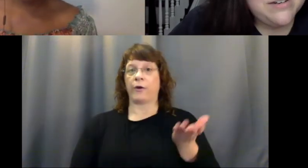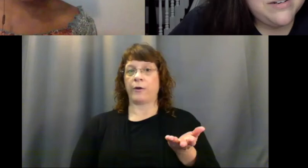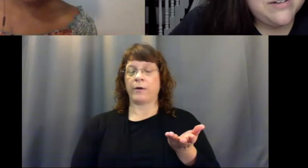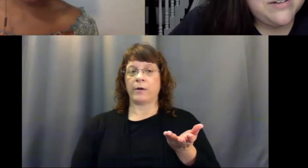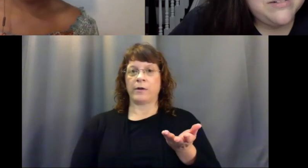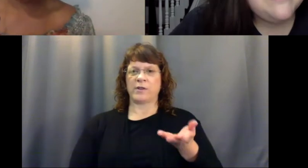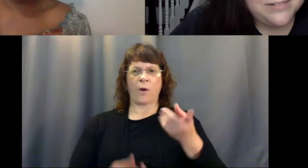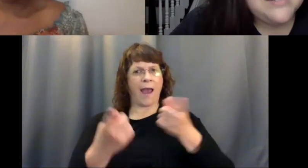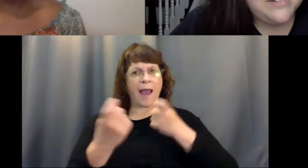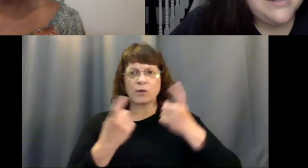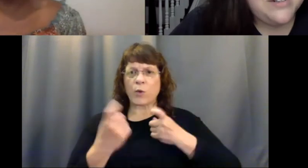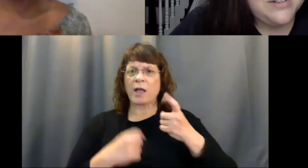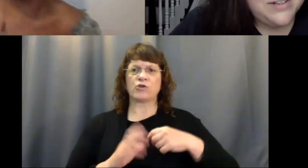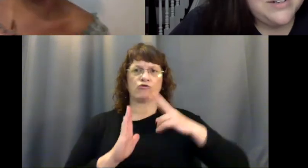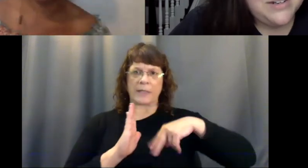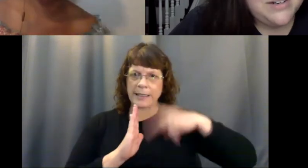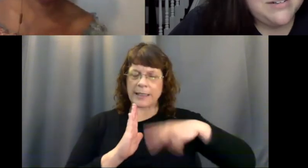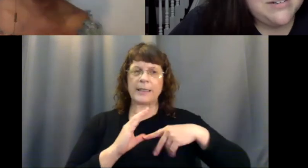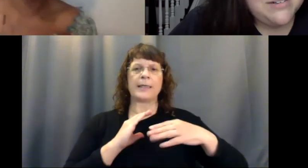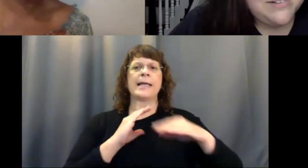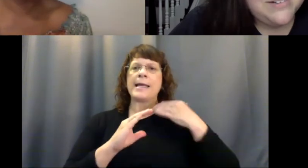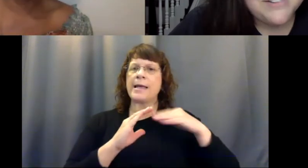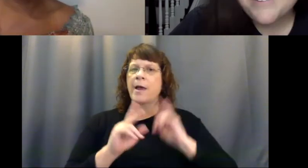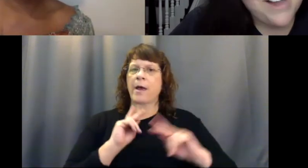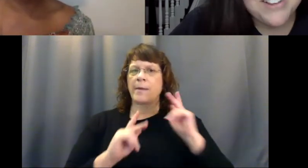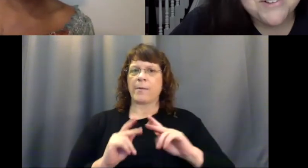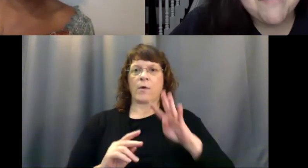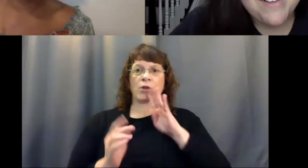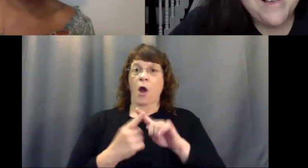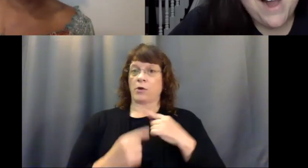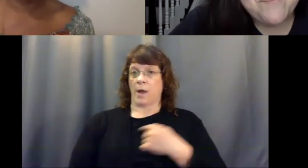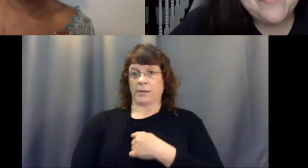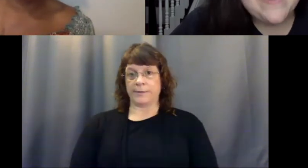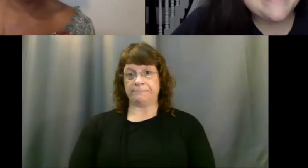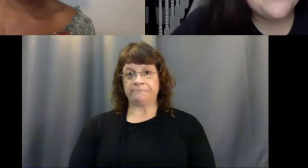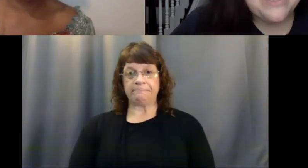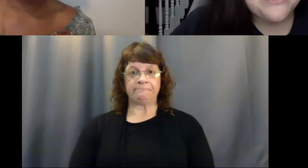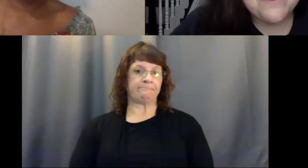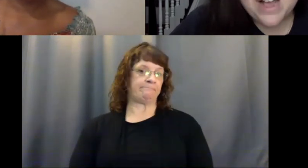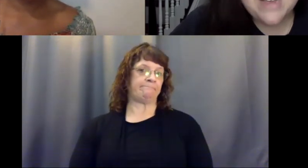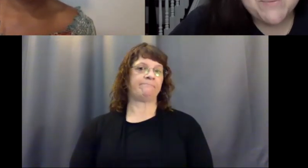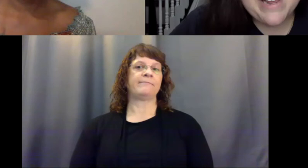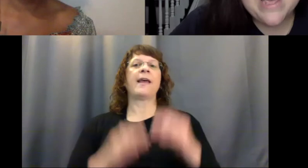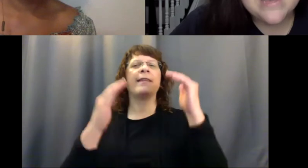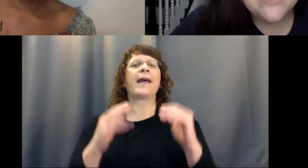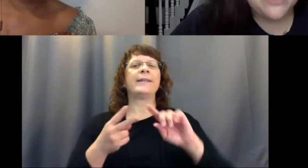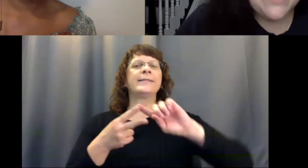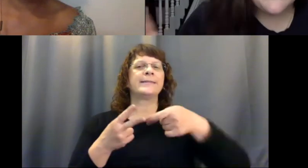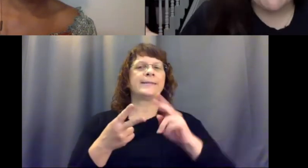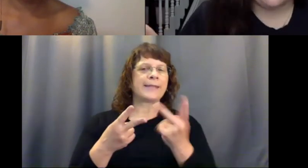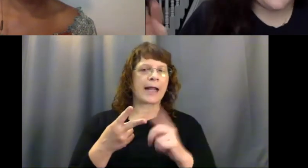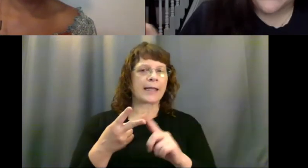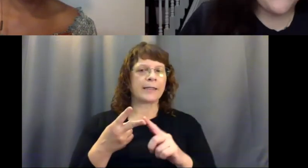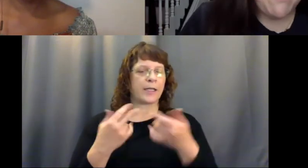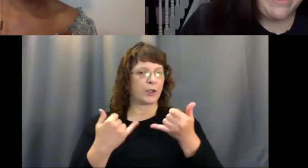ask questions, read things, email people, talk to us. Awesome. And the second question that we ask everybody is, you still